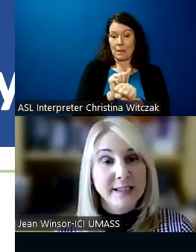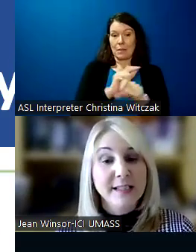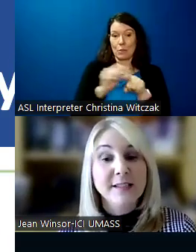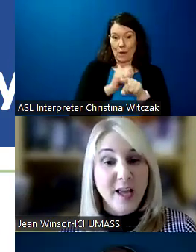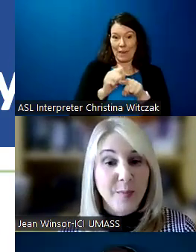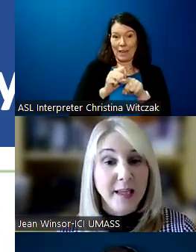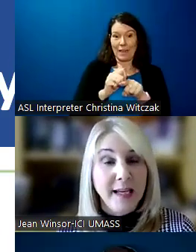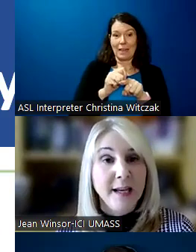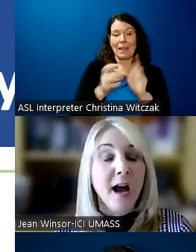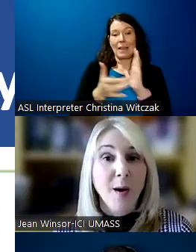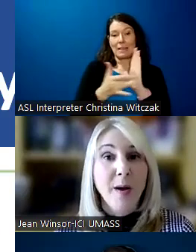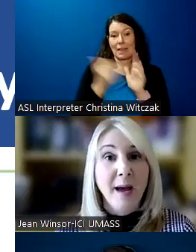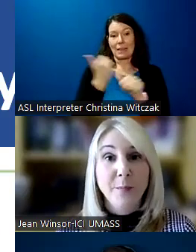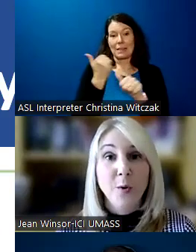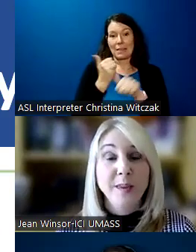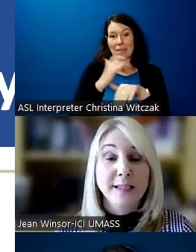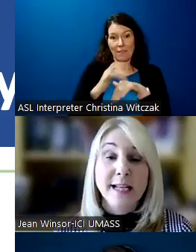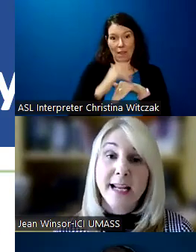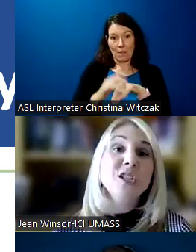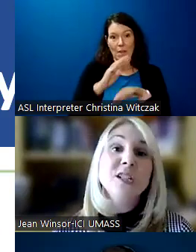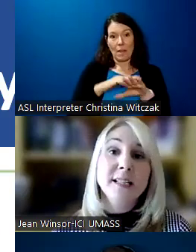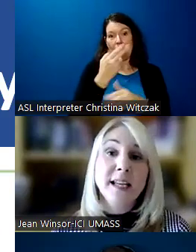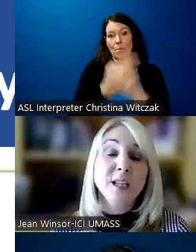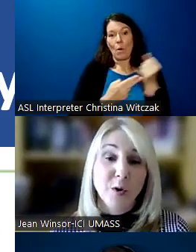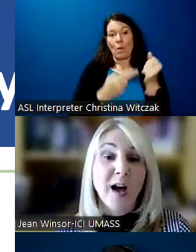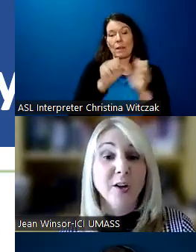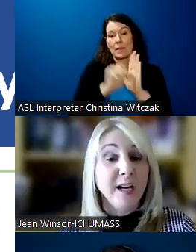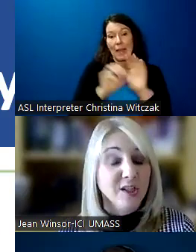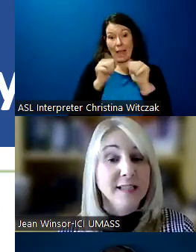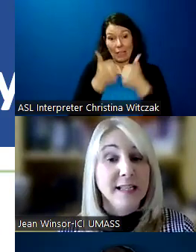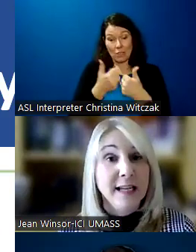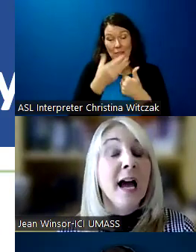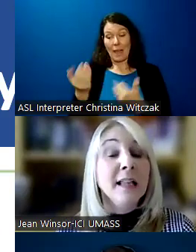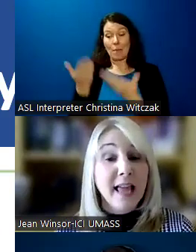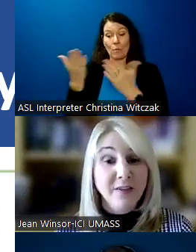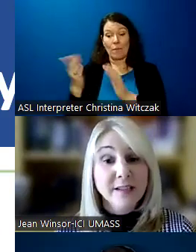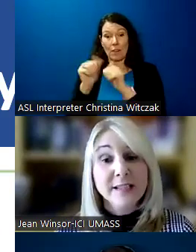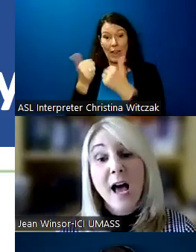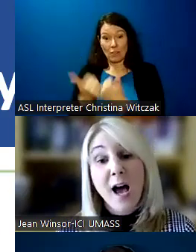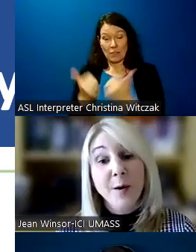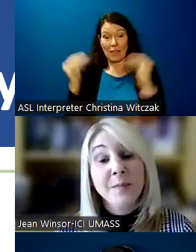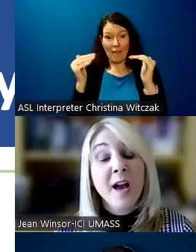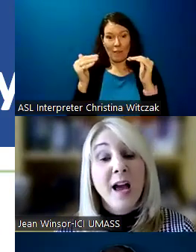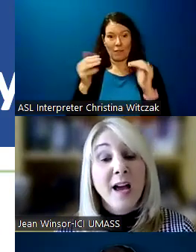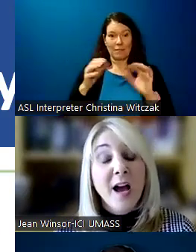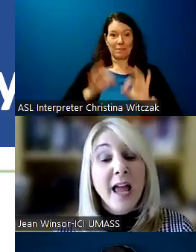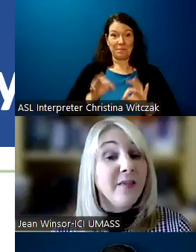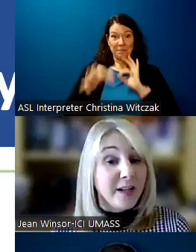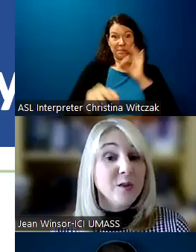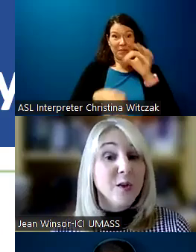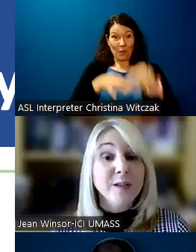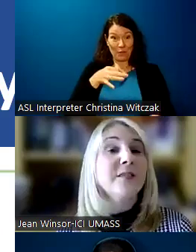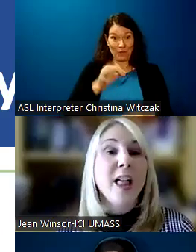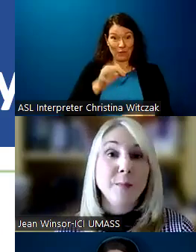technical assistance availability at both the state agency and the provider agency levels,